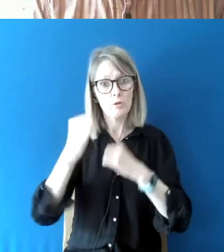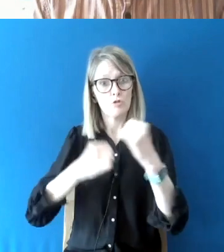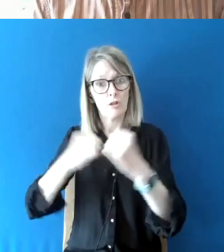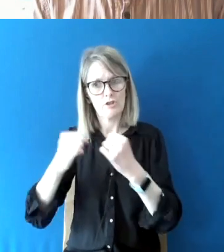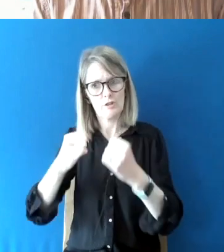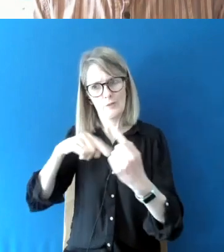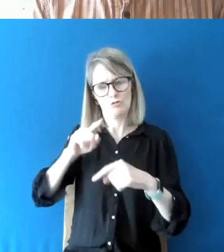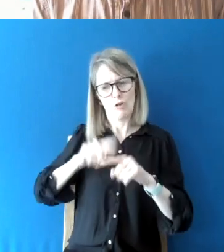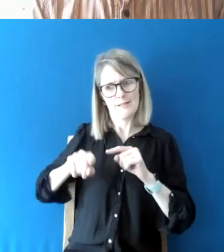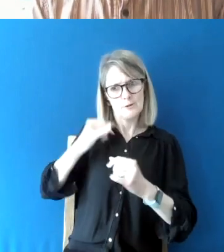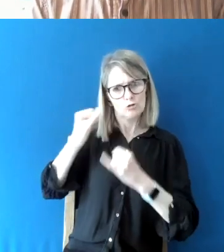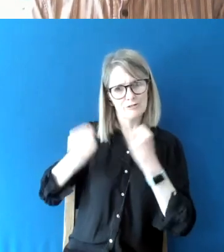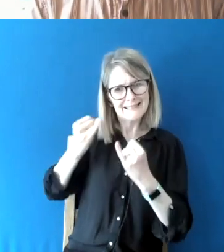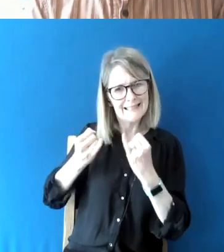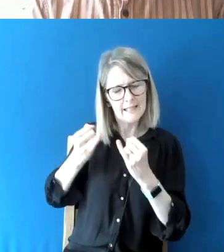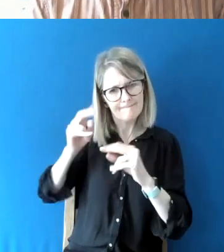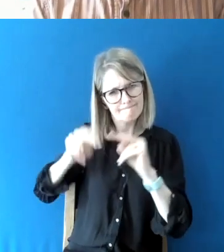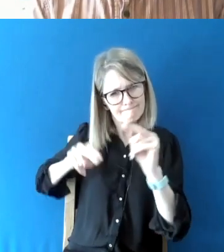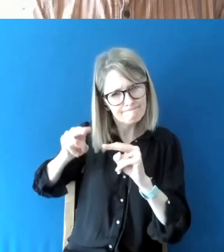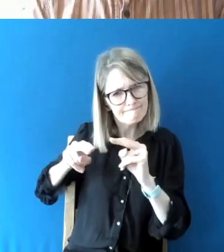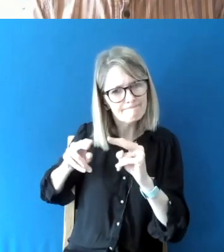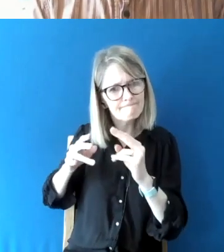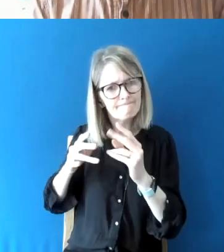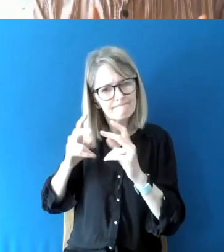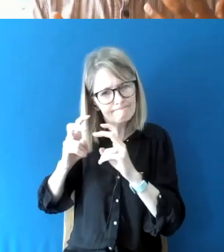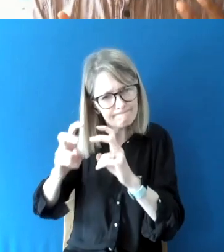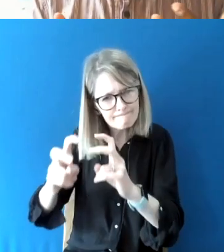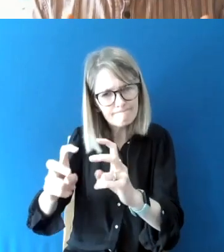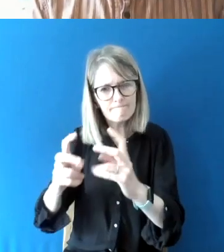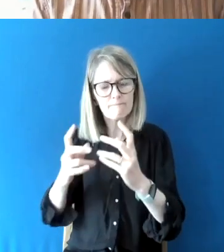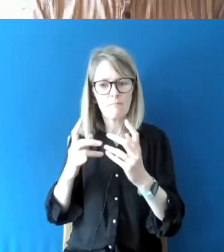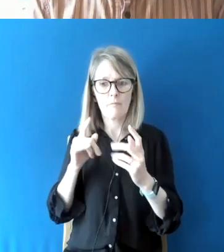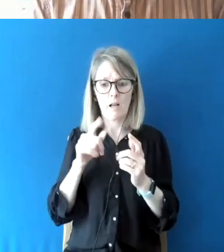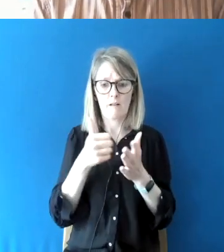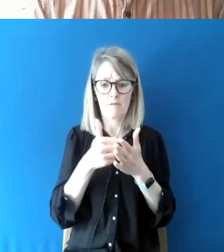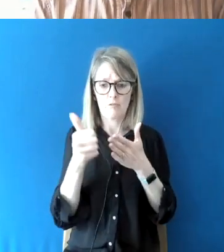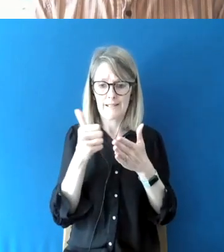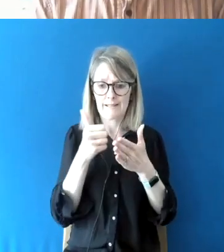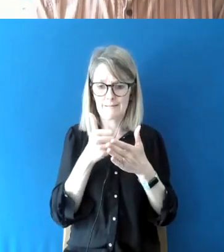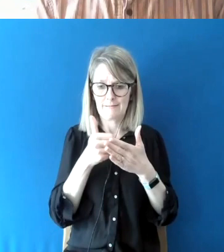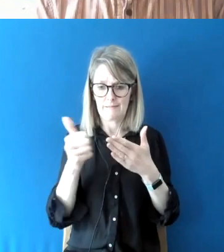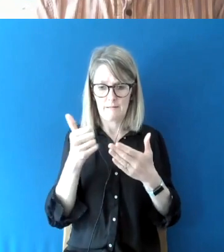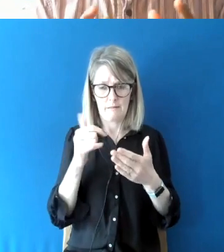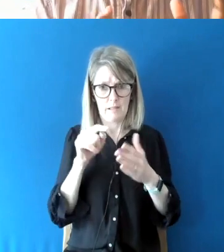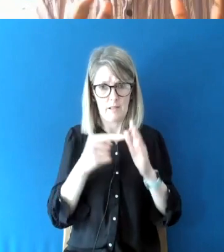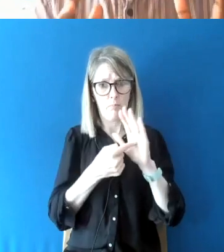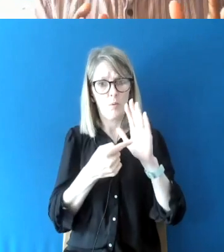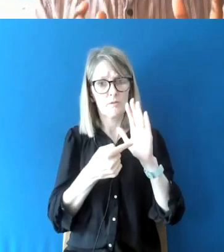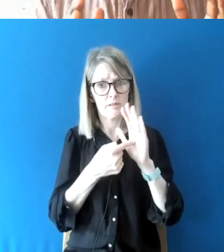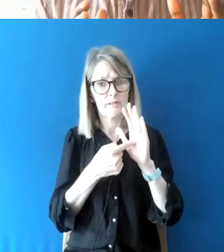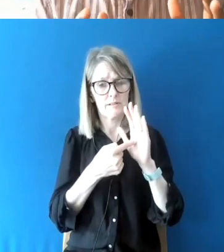critique. And very often, and that's one of the important areas,